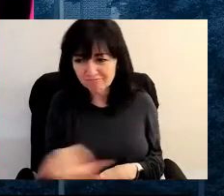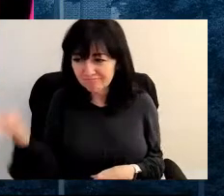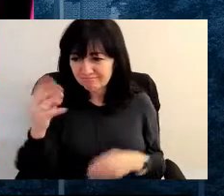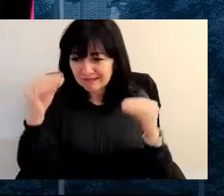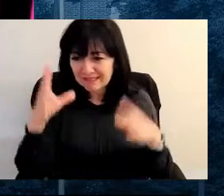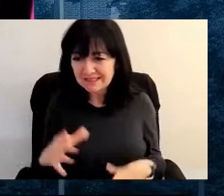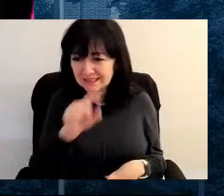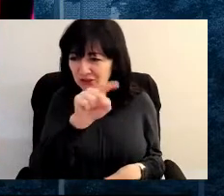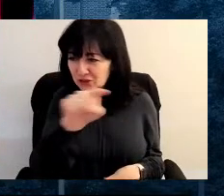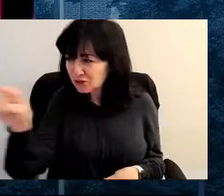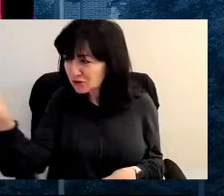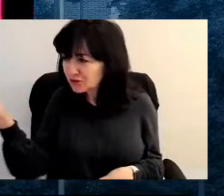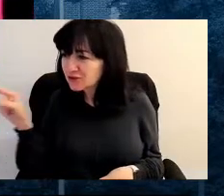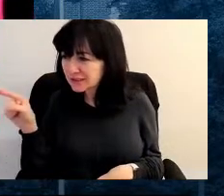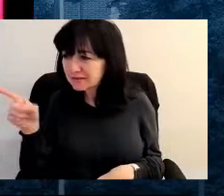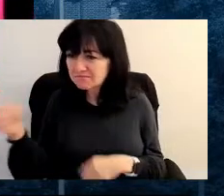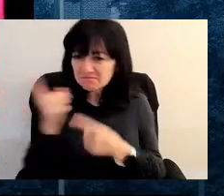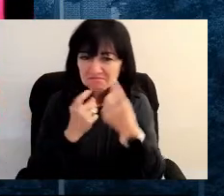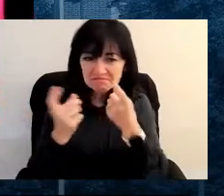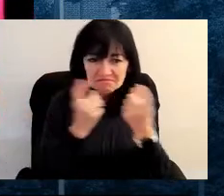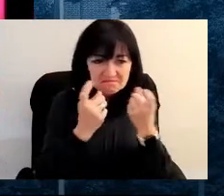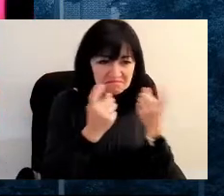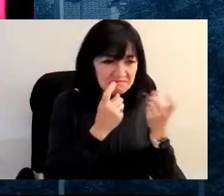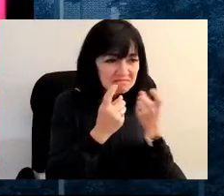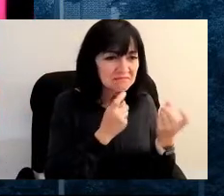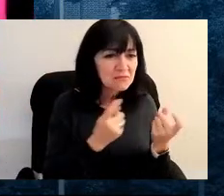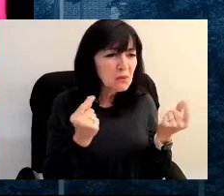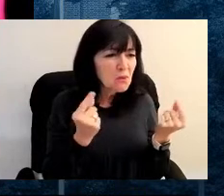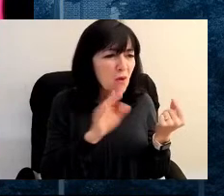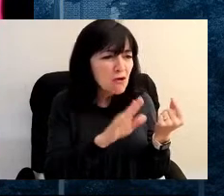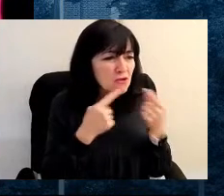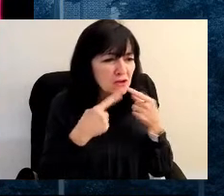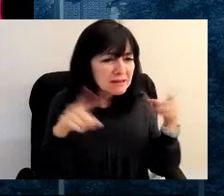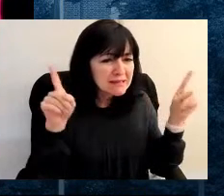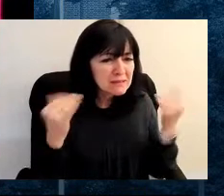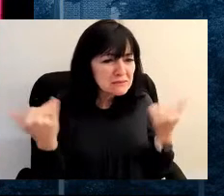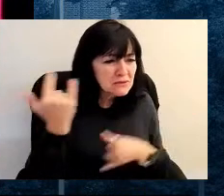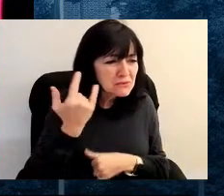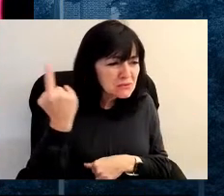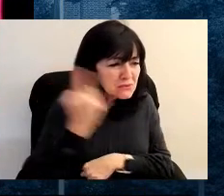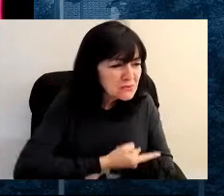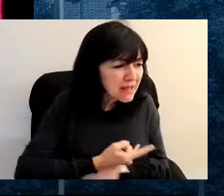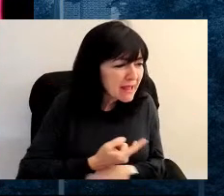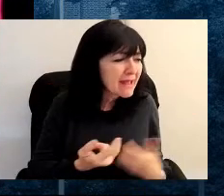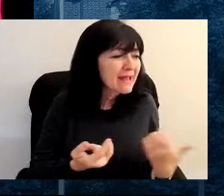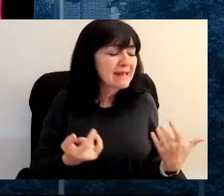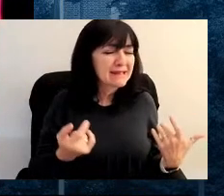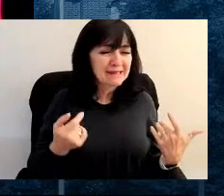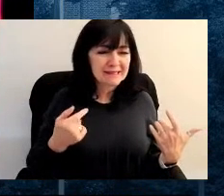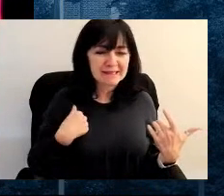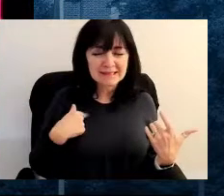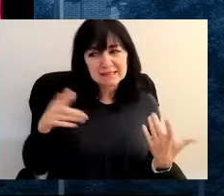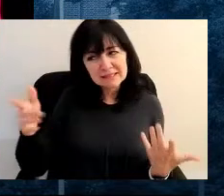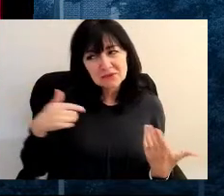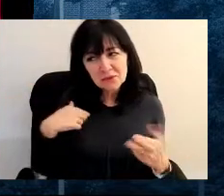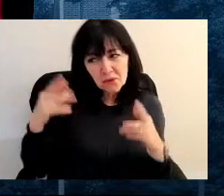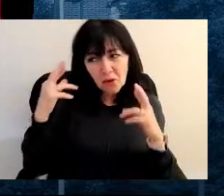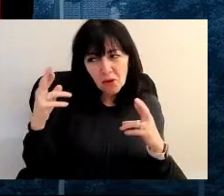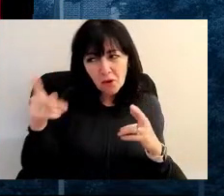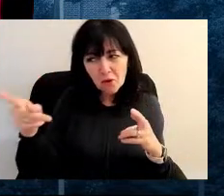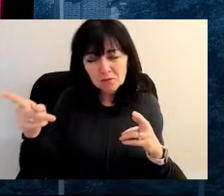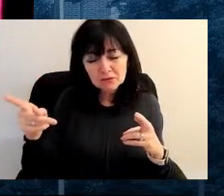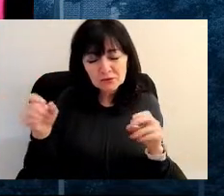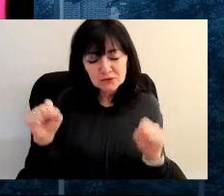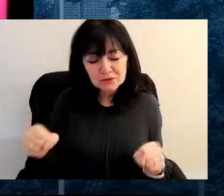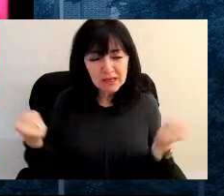about what the announcement was all about today. And I said to them, I hope you can support it with us. It's